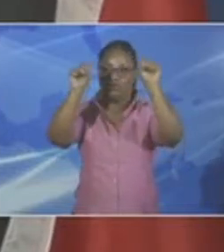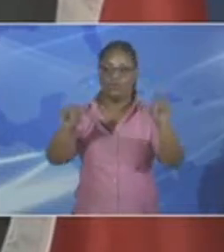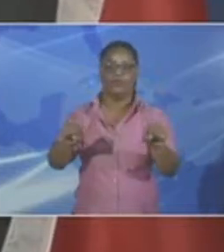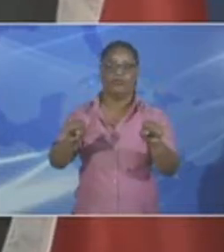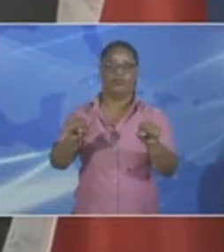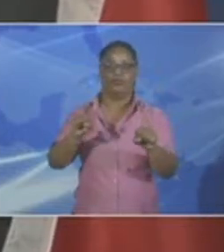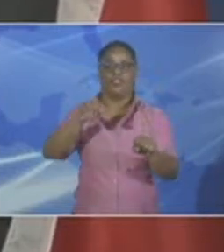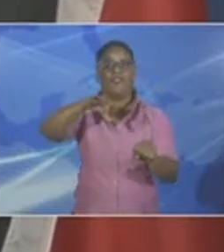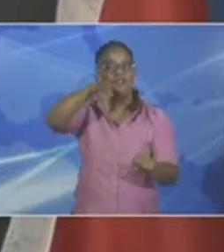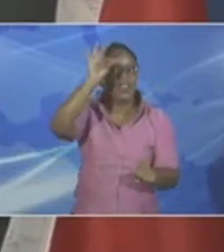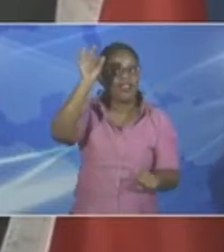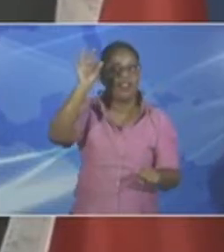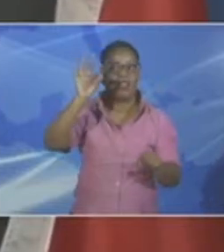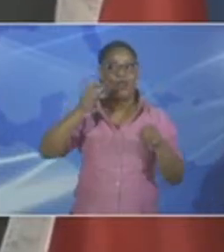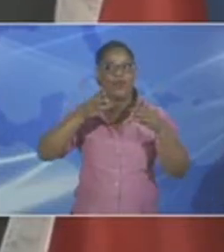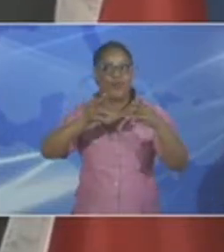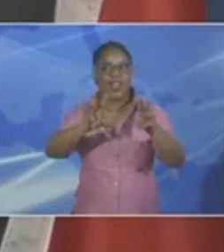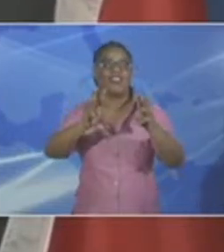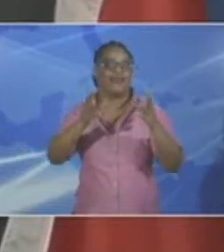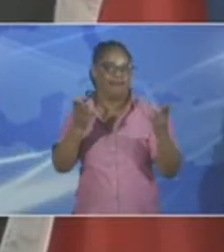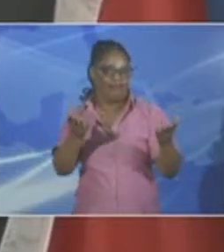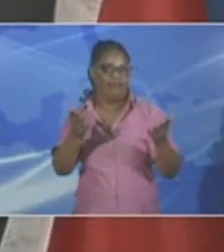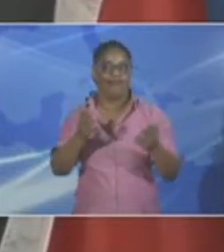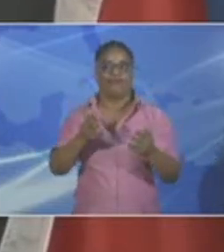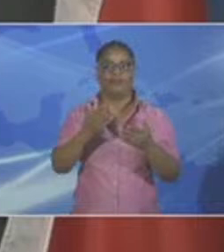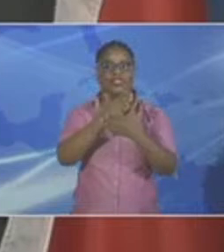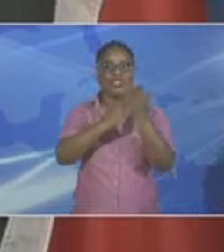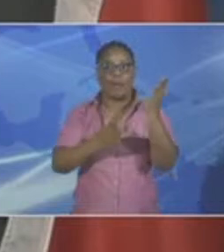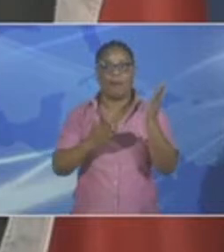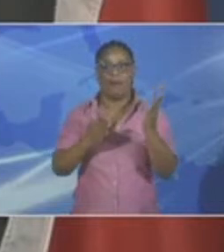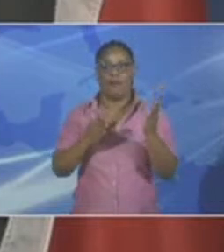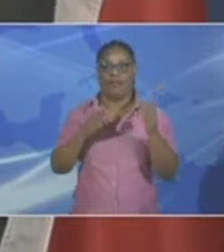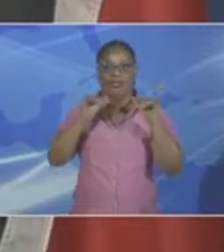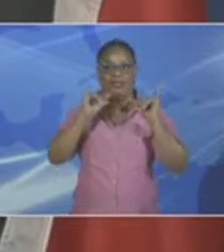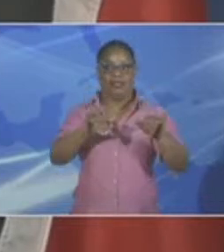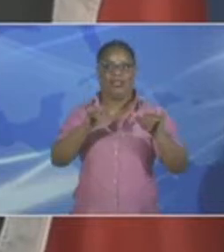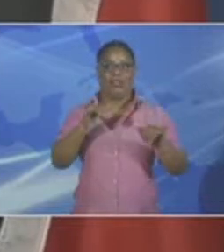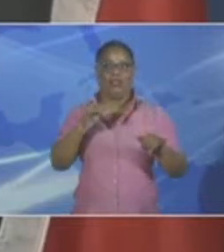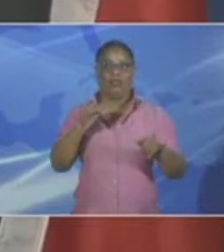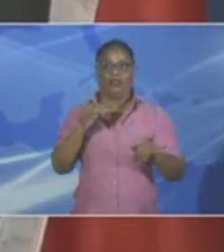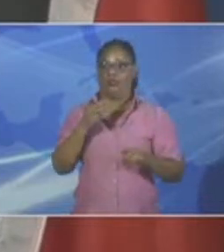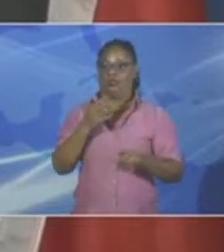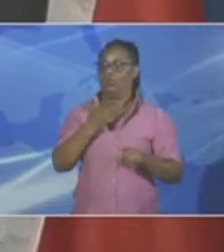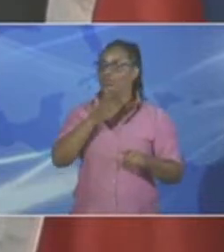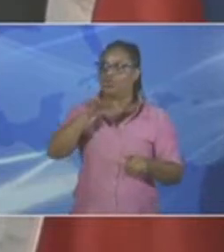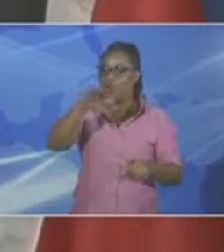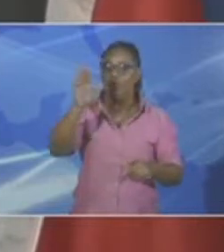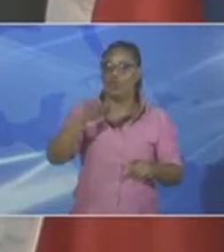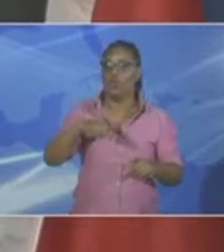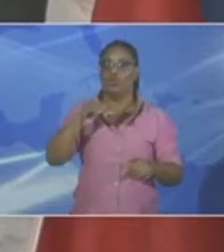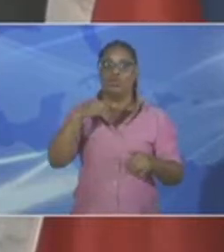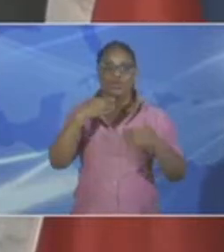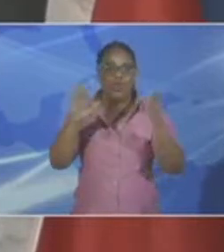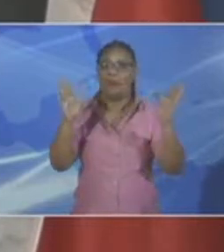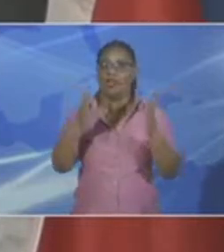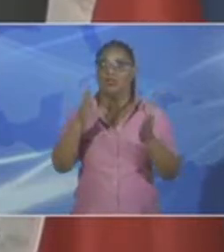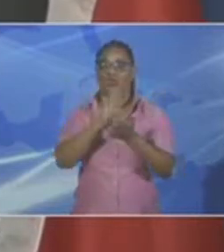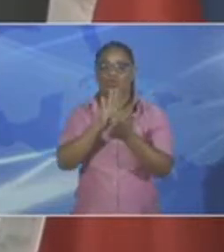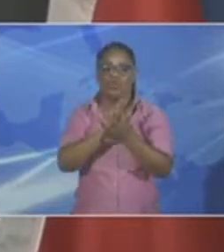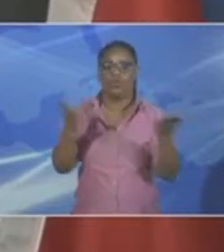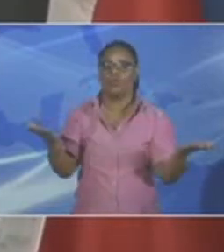possibilities because there are people who are still saying that the school should never have been opened. But we always wanted to get our children back to